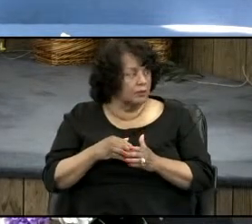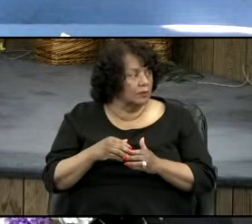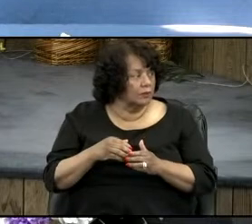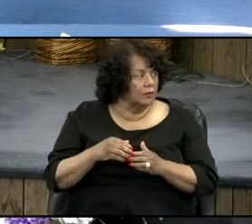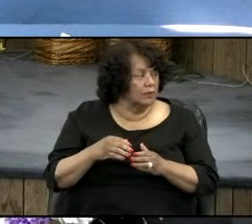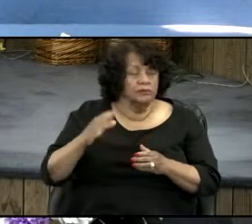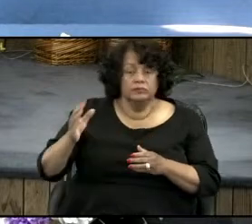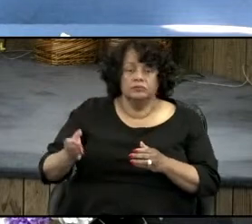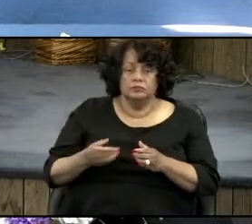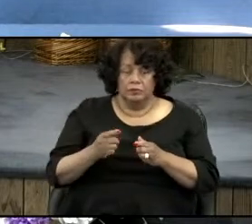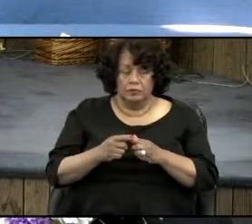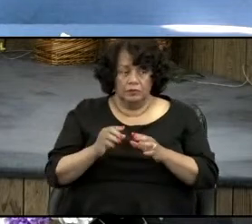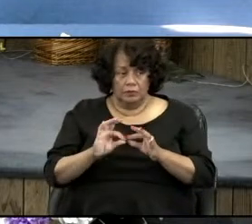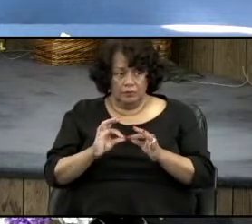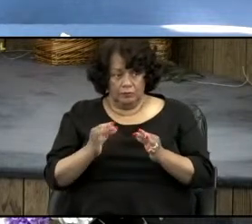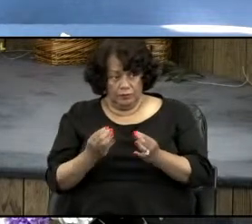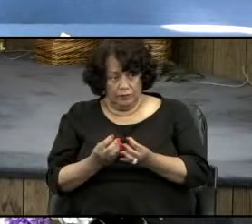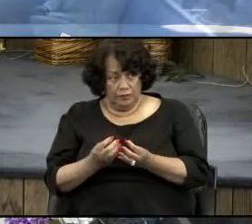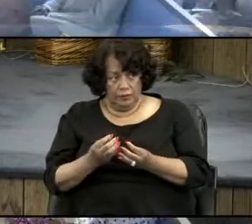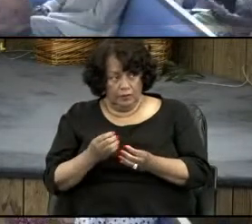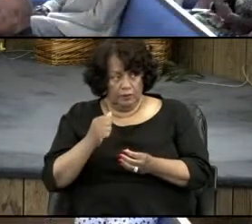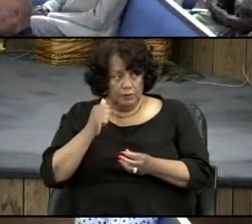family, Sister Gill. We appreciate you.